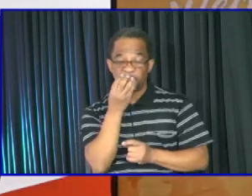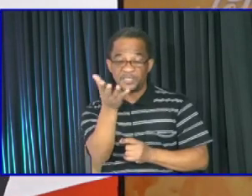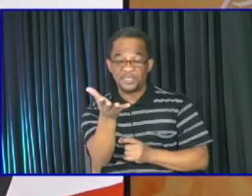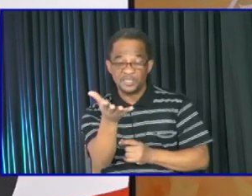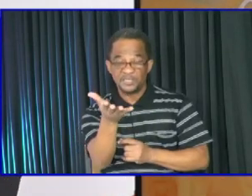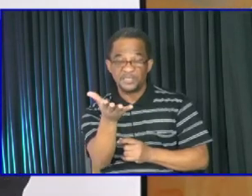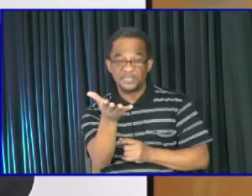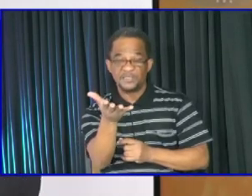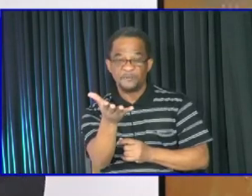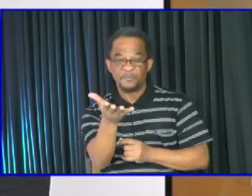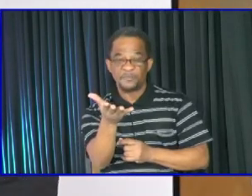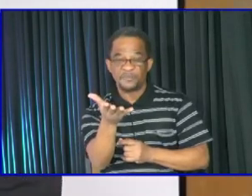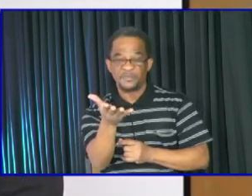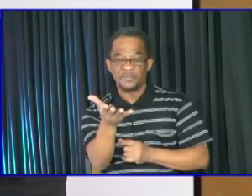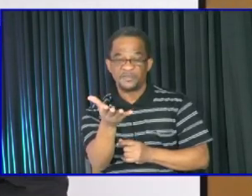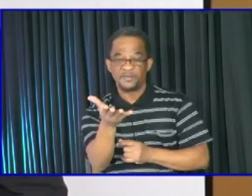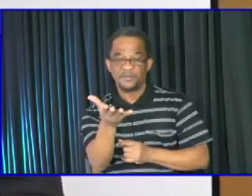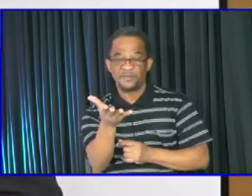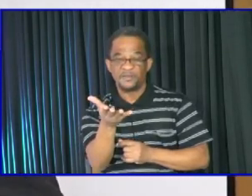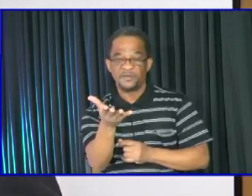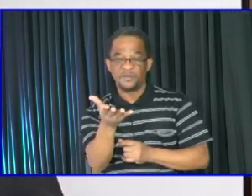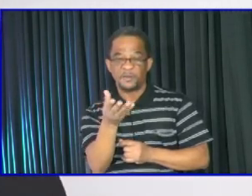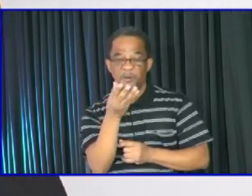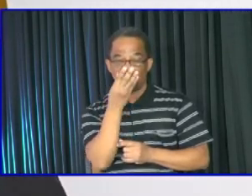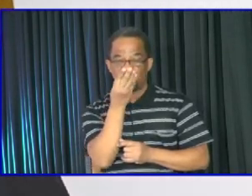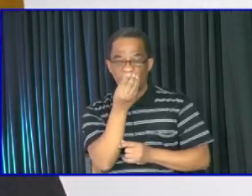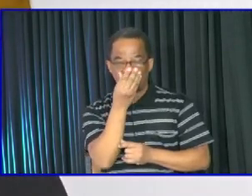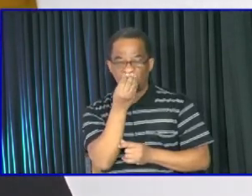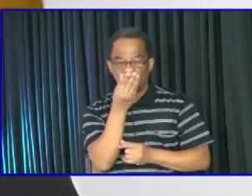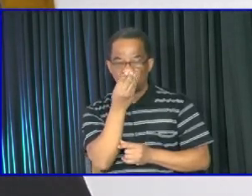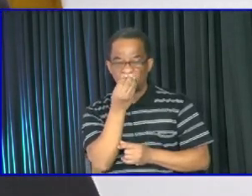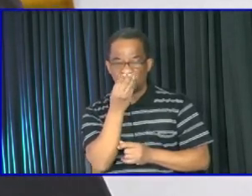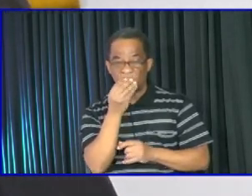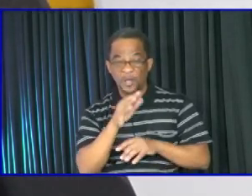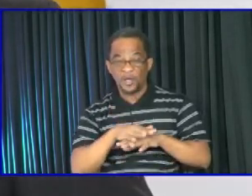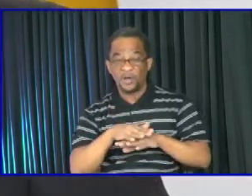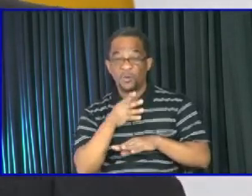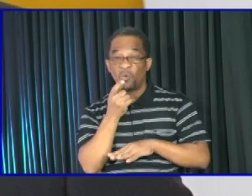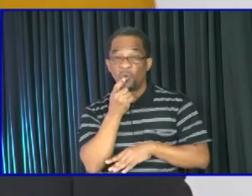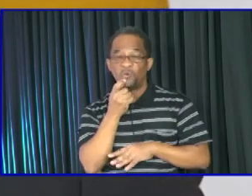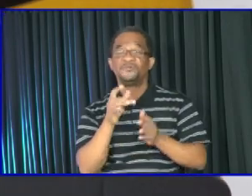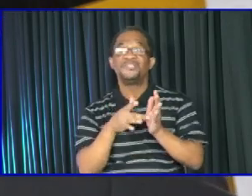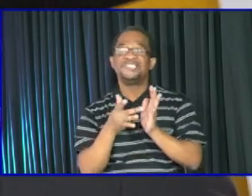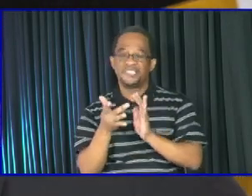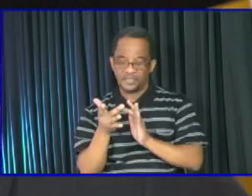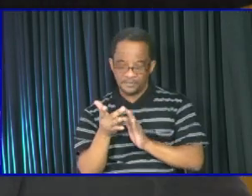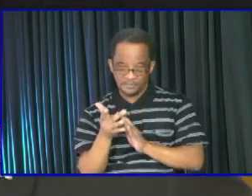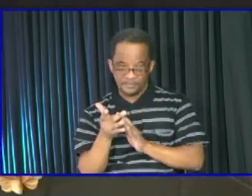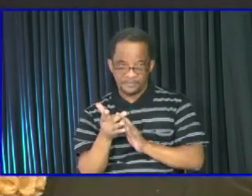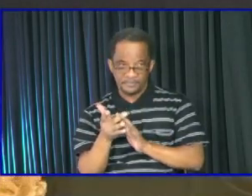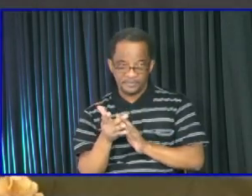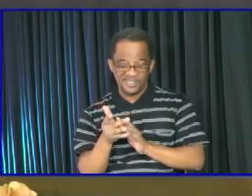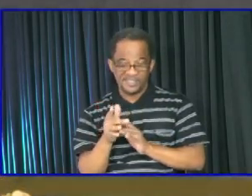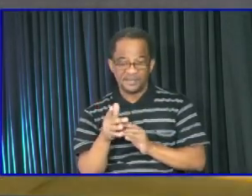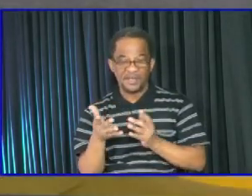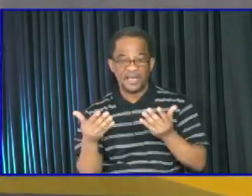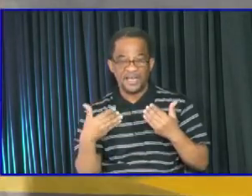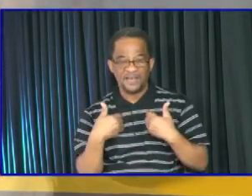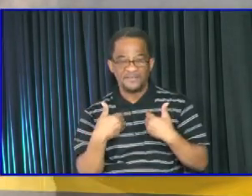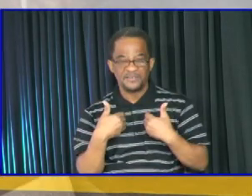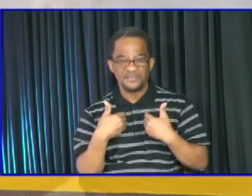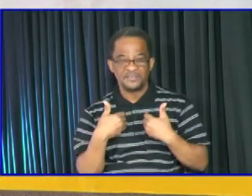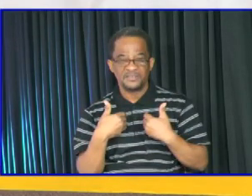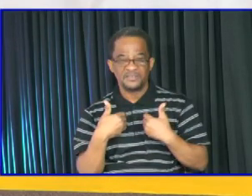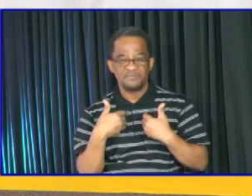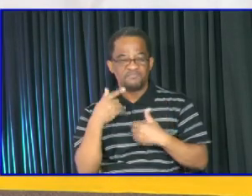their tuberculosis infected saliva on Jesus. They had the gall to